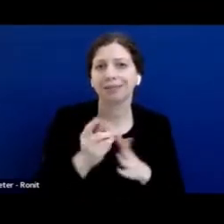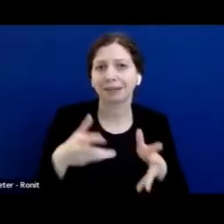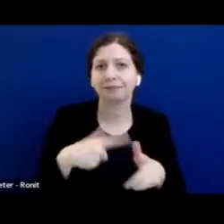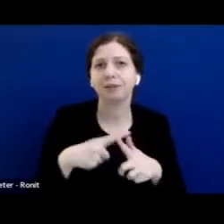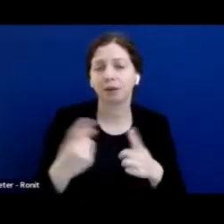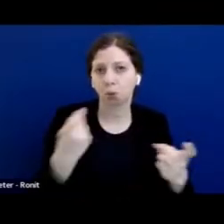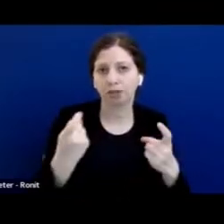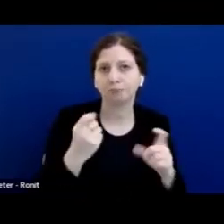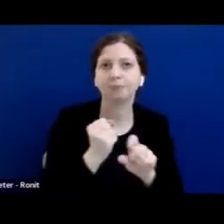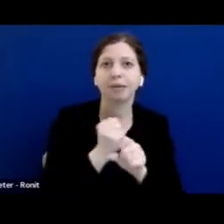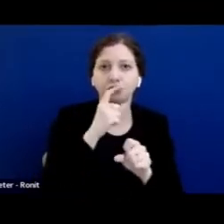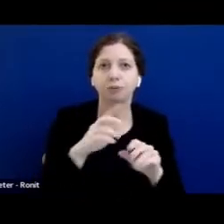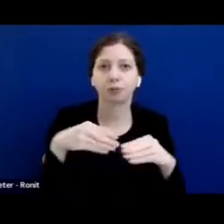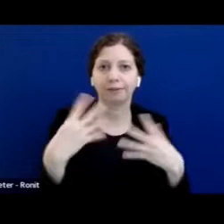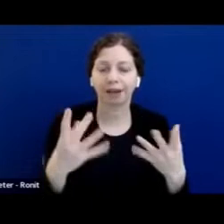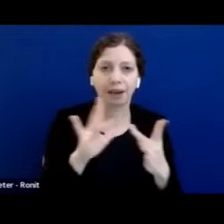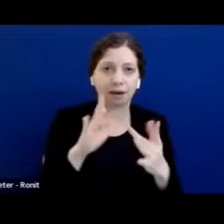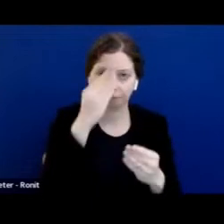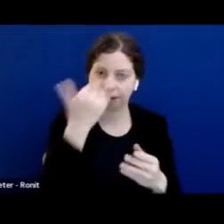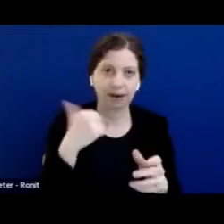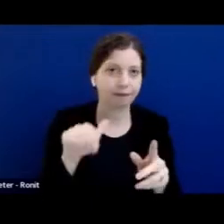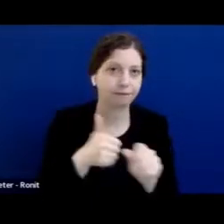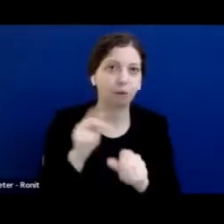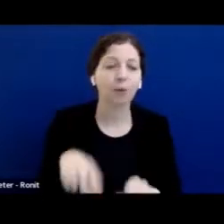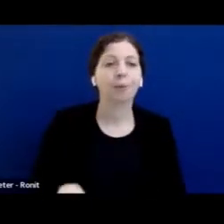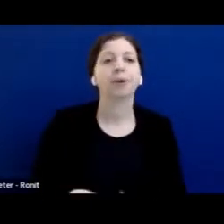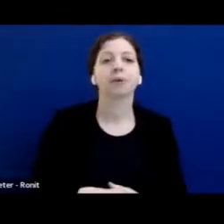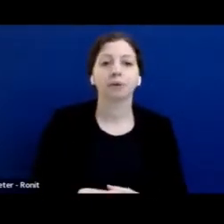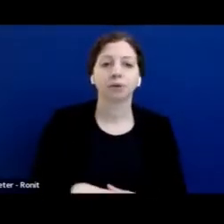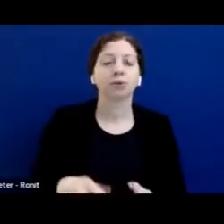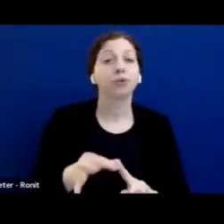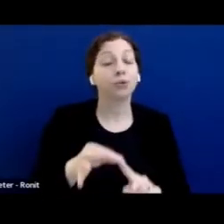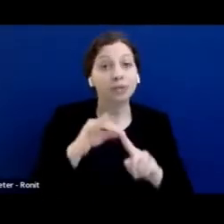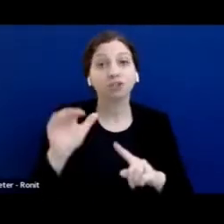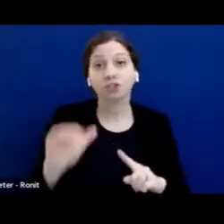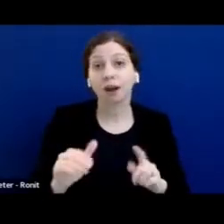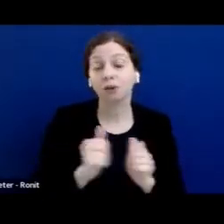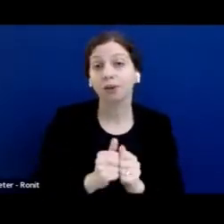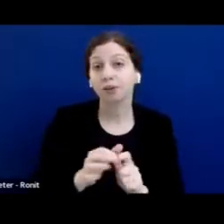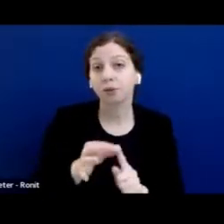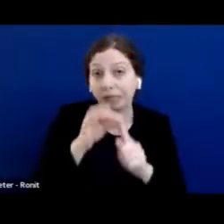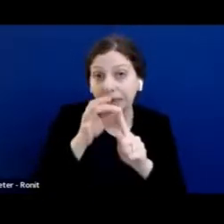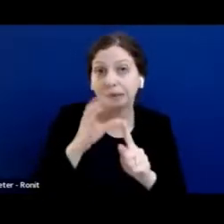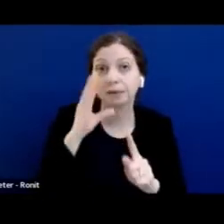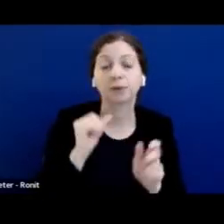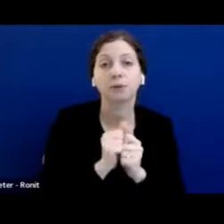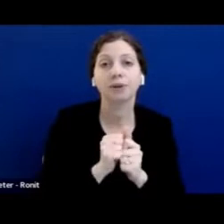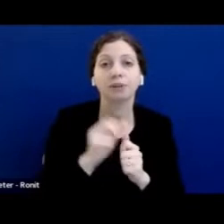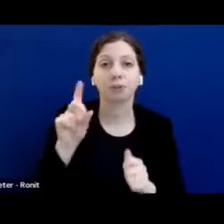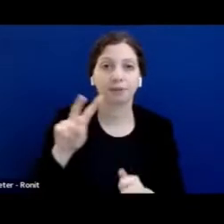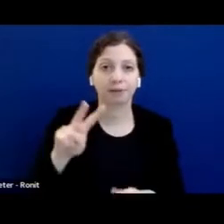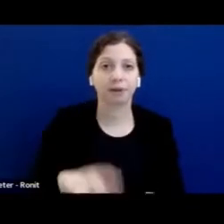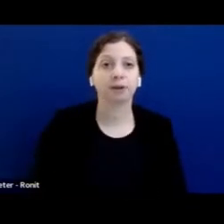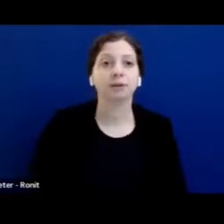make sure you have my contact information from any follow-up. We think about this unique child with this unique experience with domestic violence, the lenses